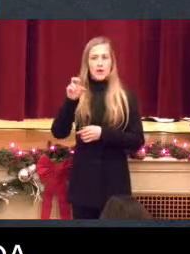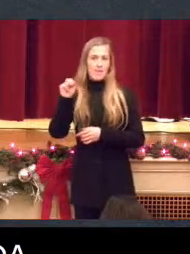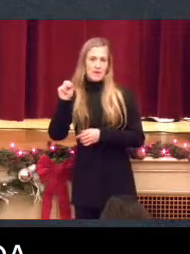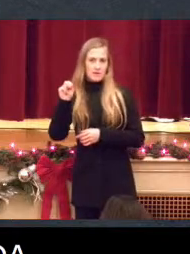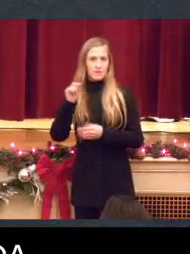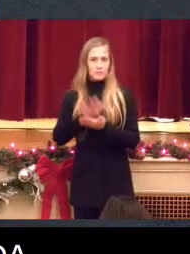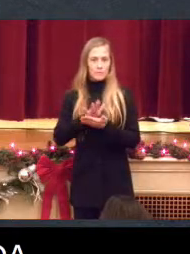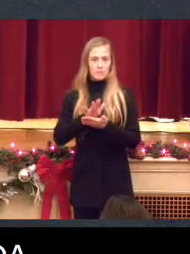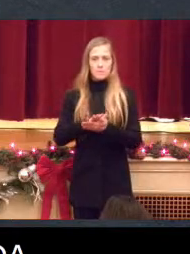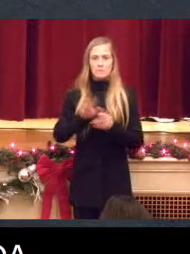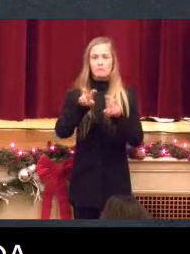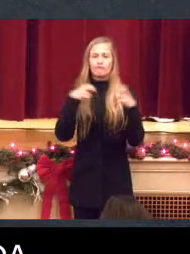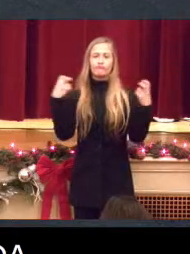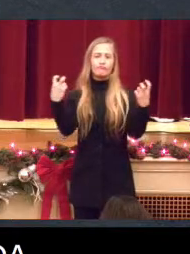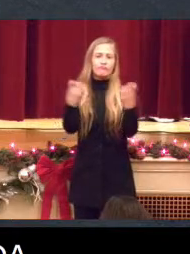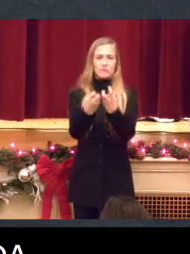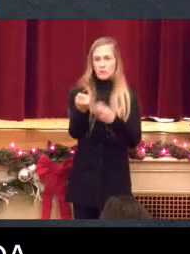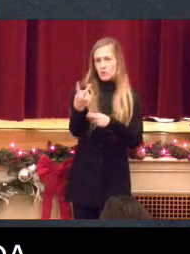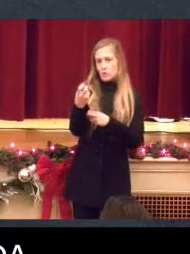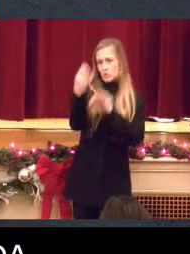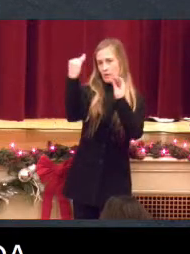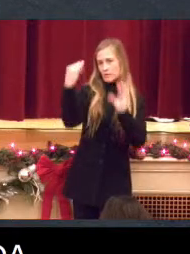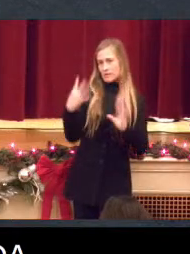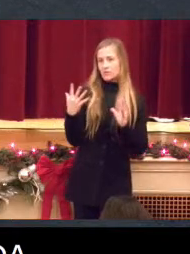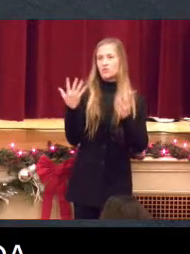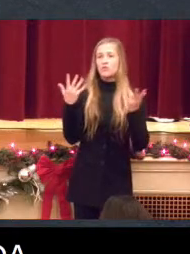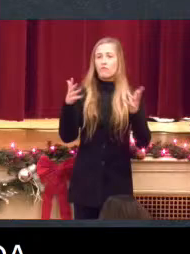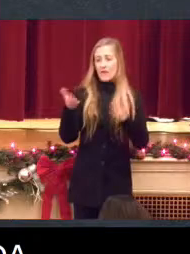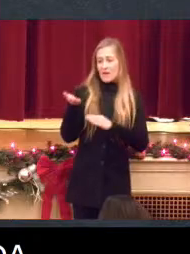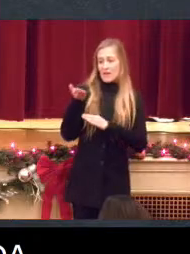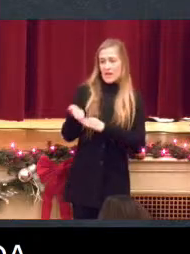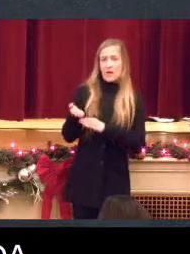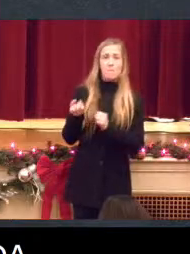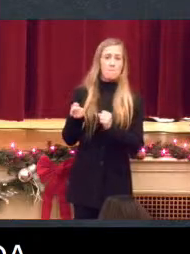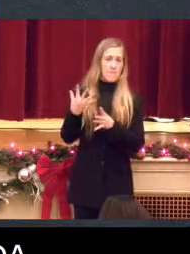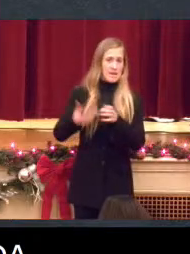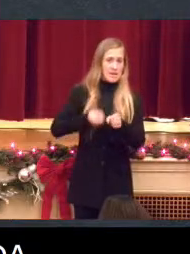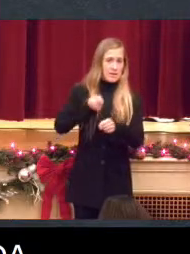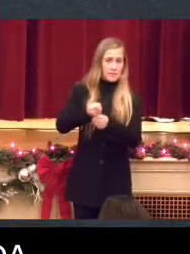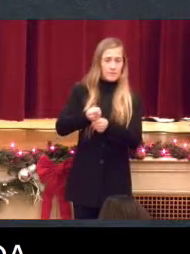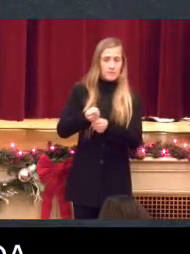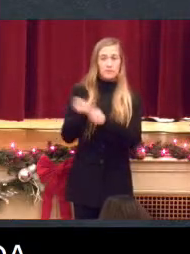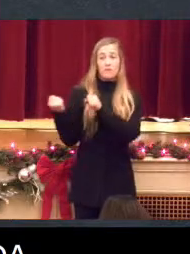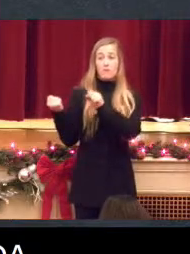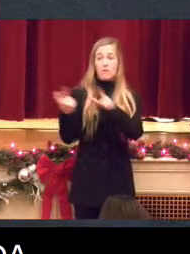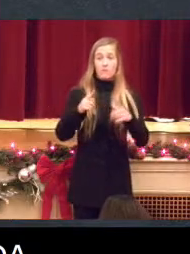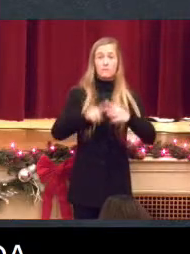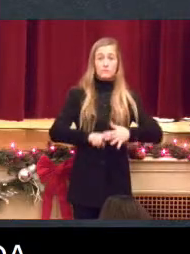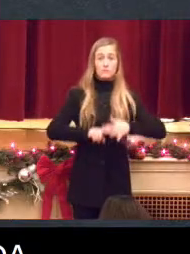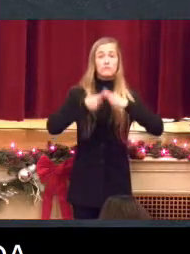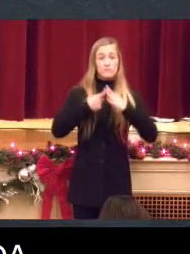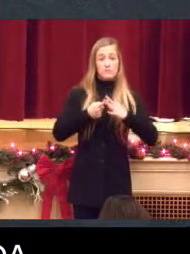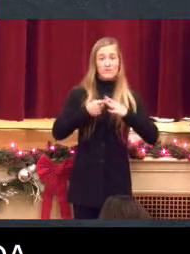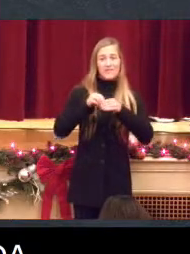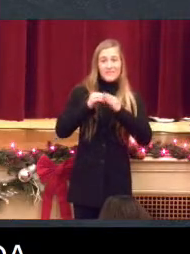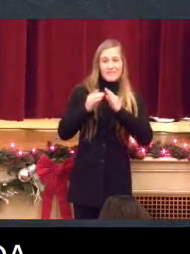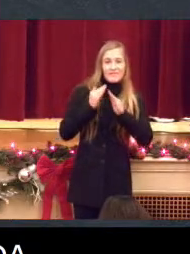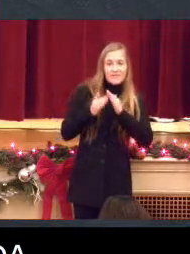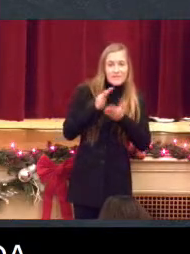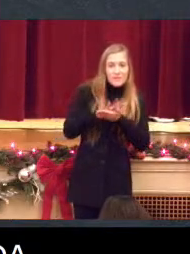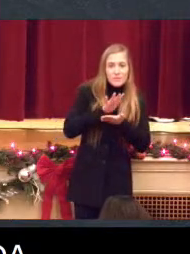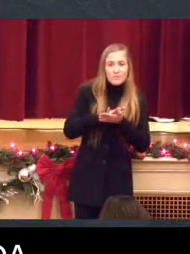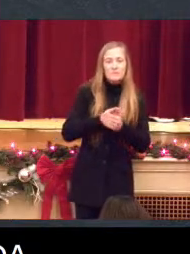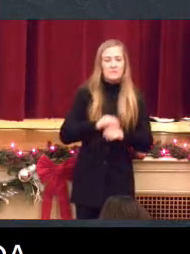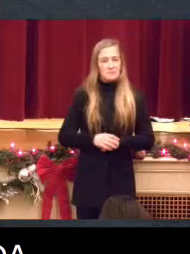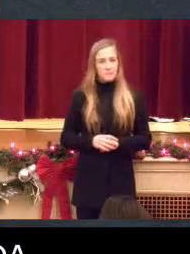at a round table with about 12 teachers, all had been there for a number of years. And they all had started in city schools. And so